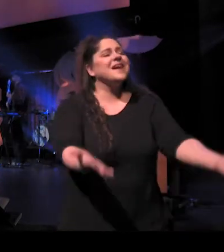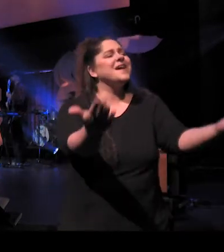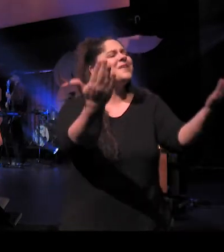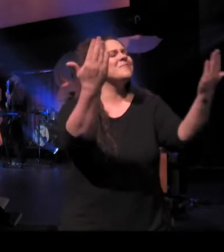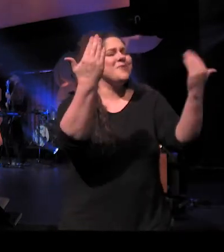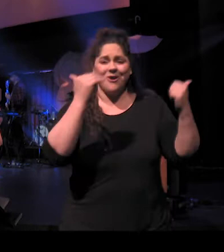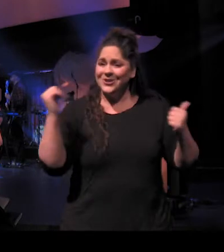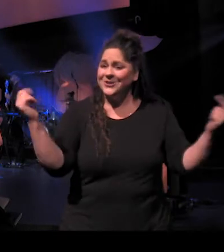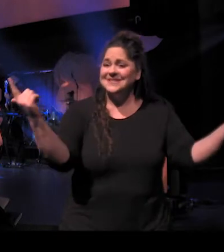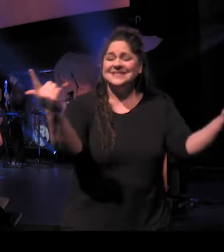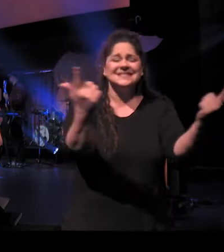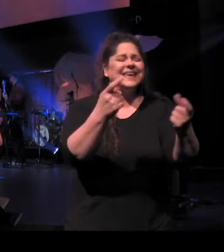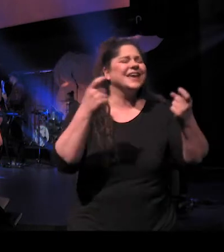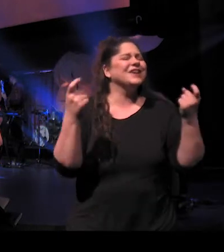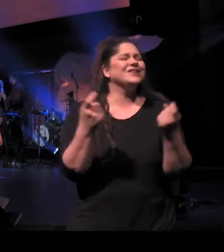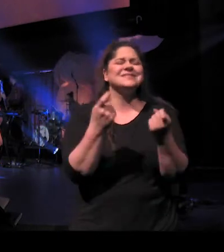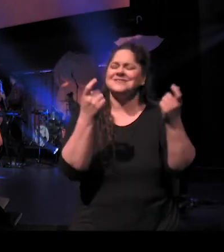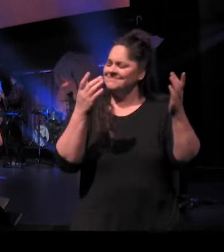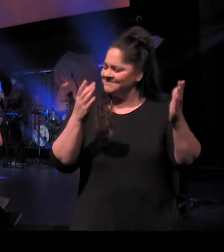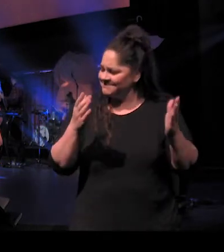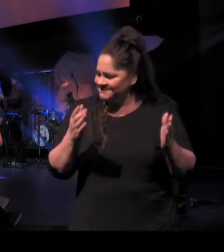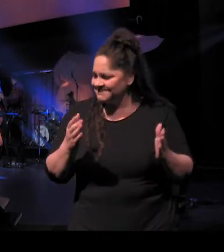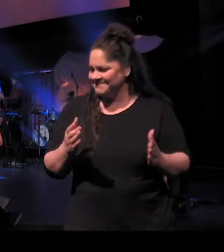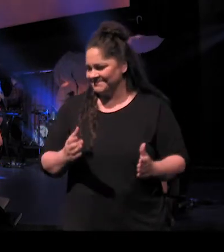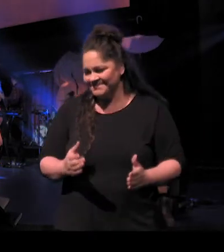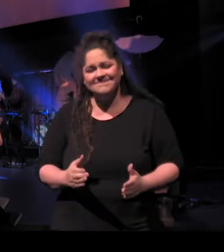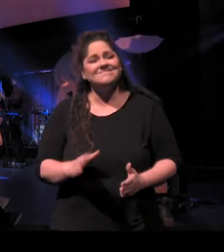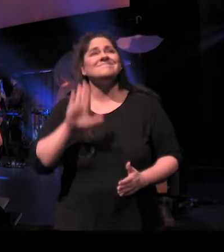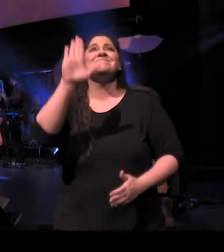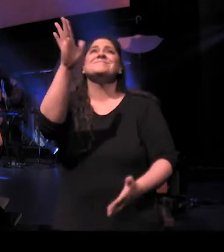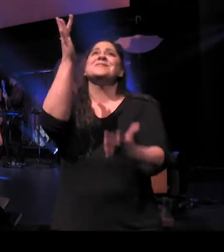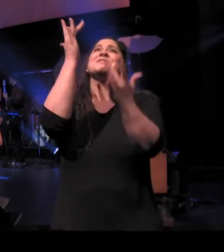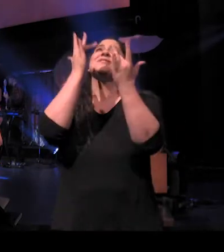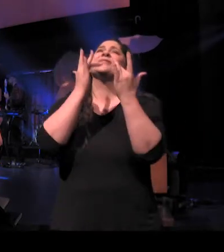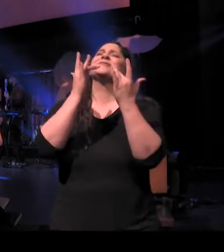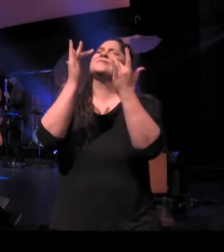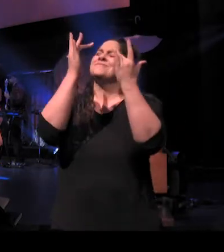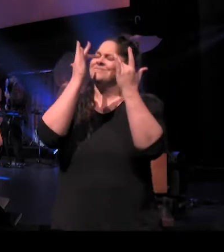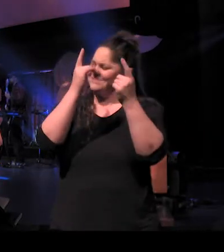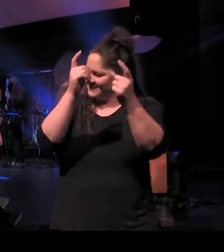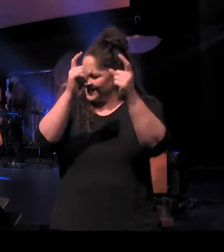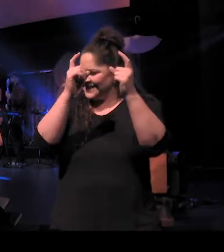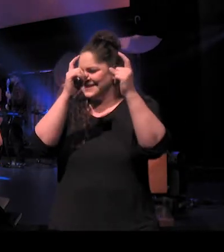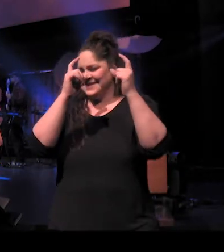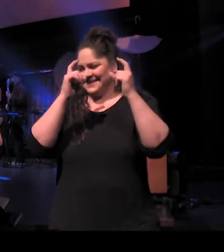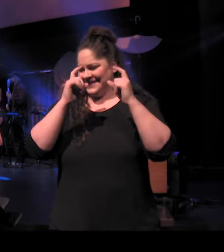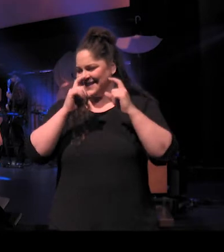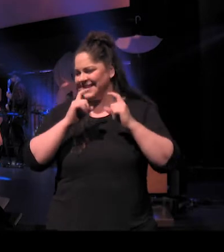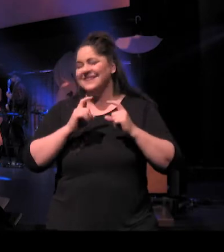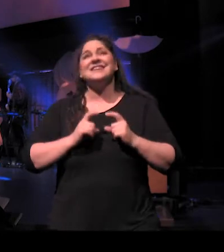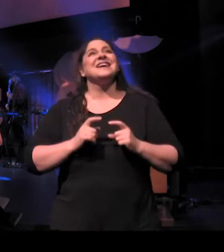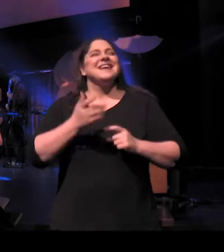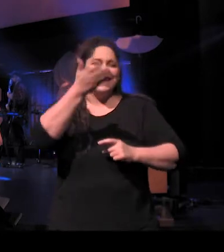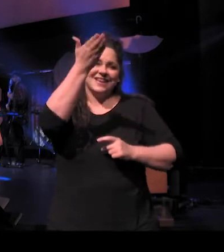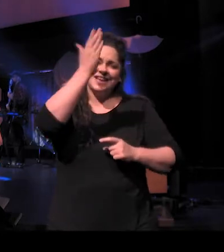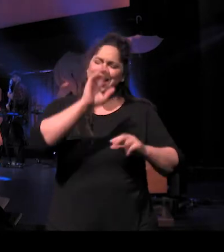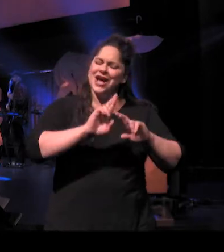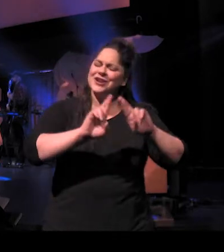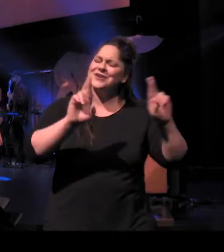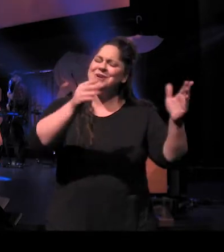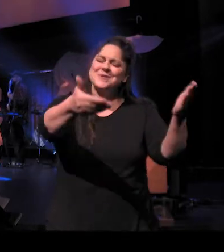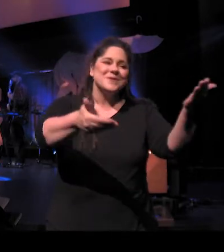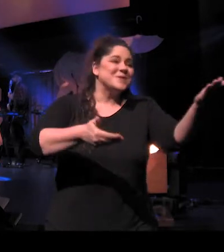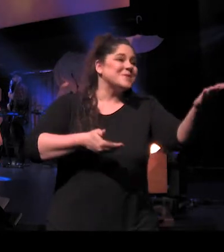Sing, come all you sinners, come find his mercy. Come to the table, he